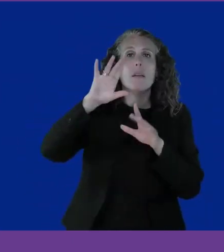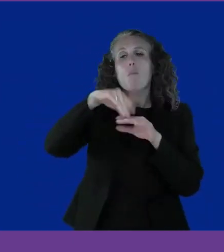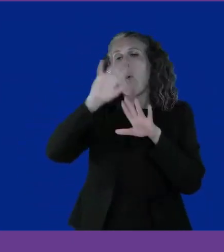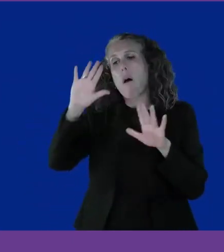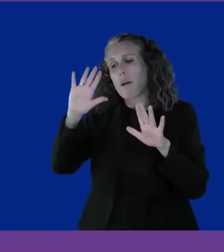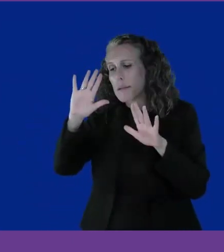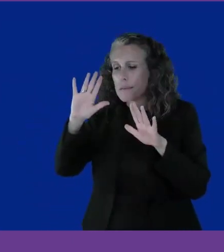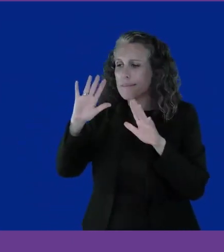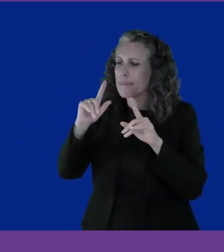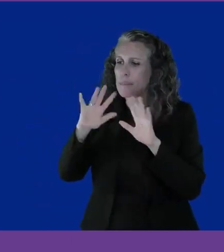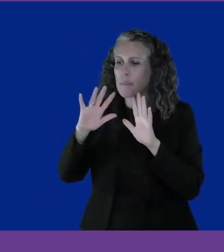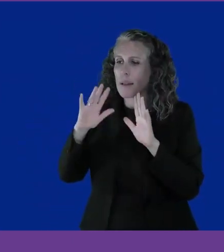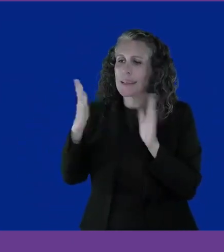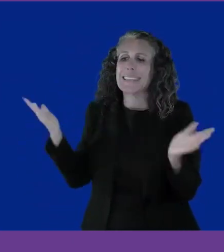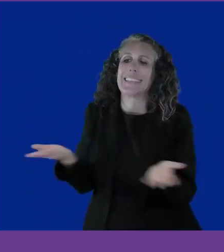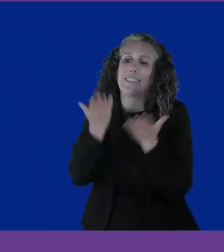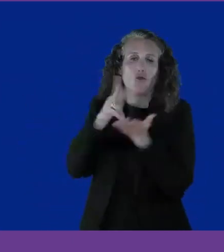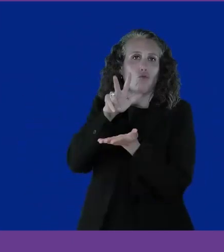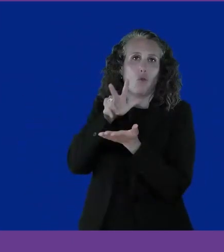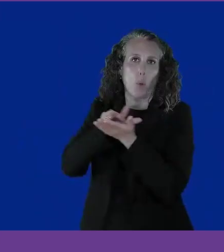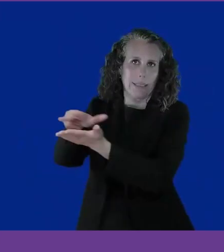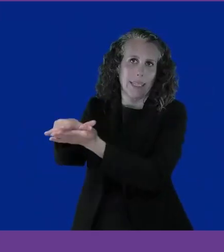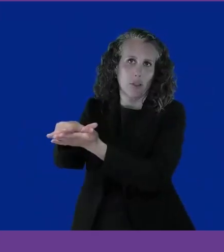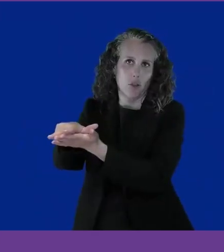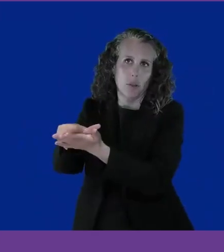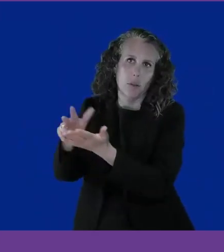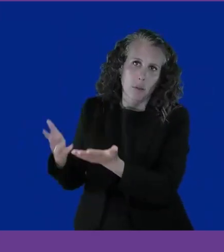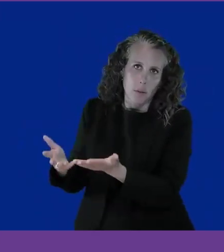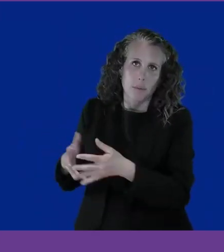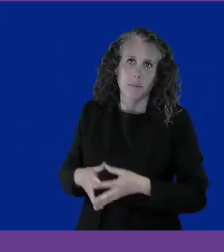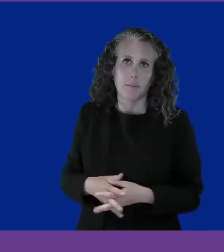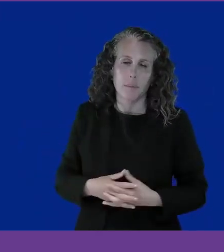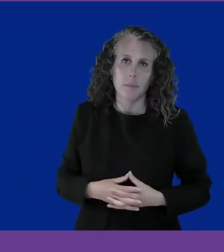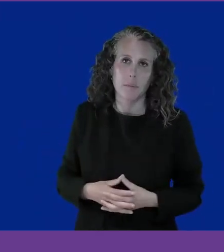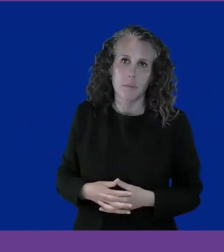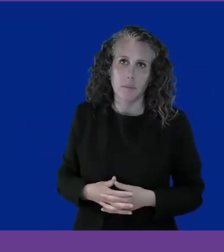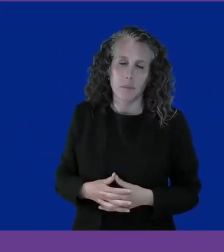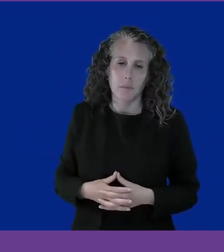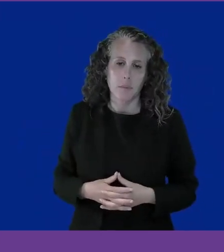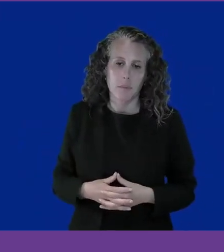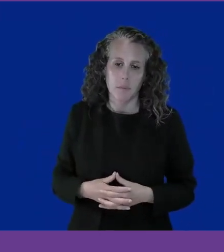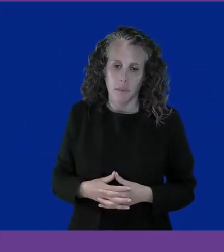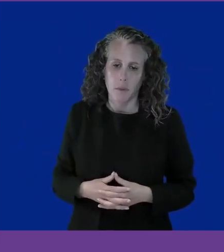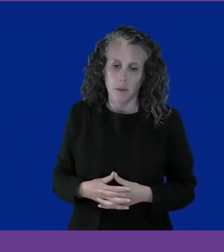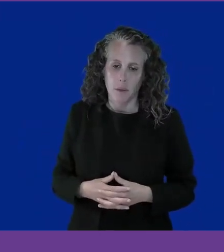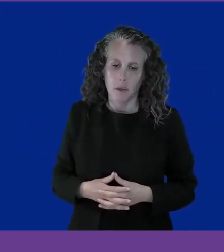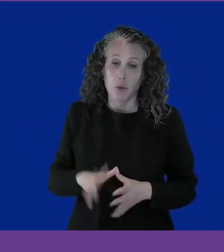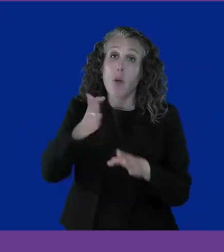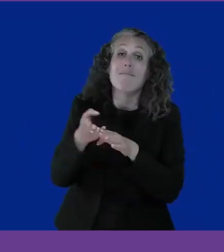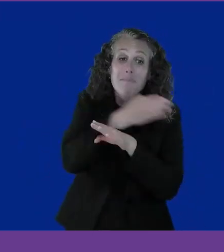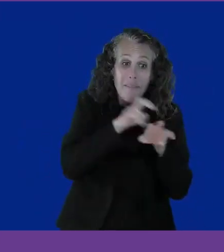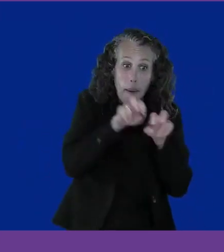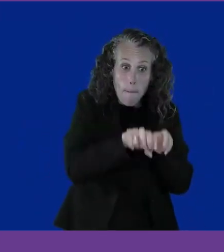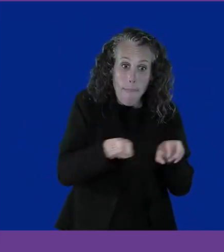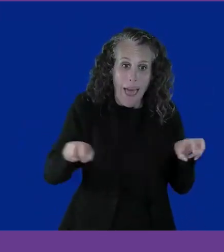of authorization in that respect, which combined with everything that was discussed in the previous panel that I